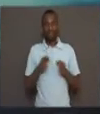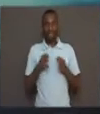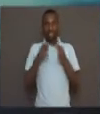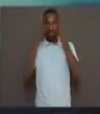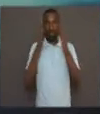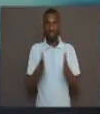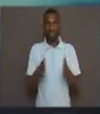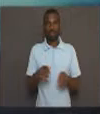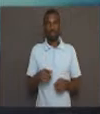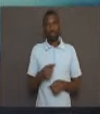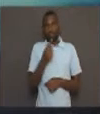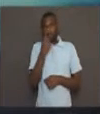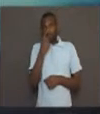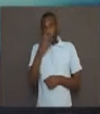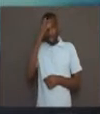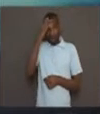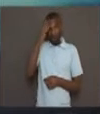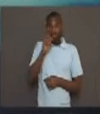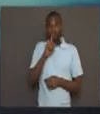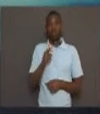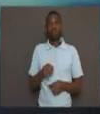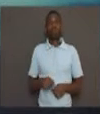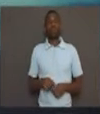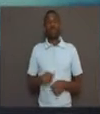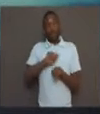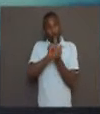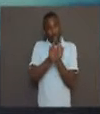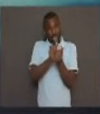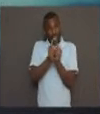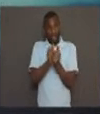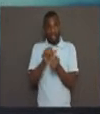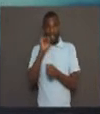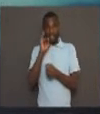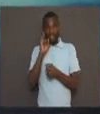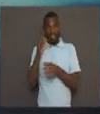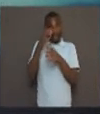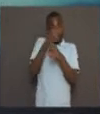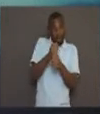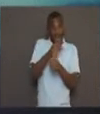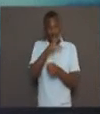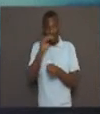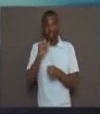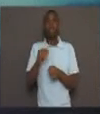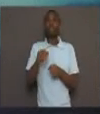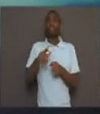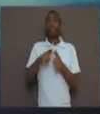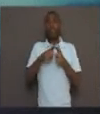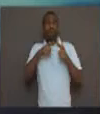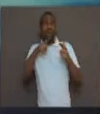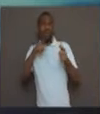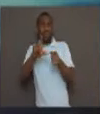Transformers are commonly used to carry an alternating current over long